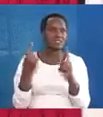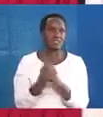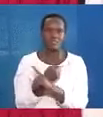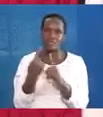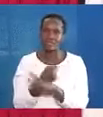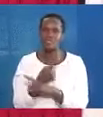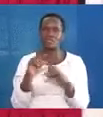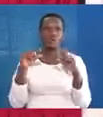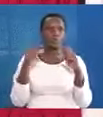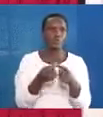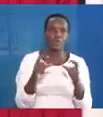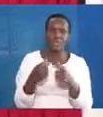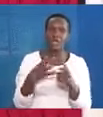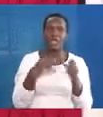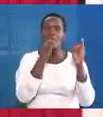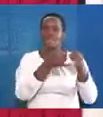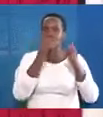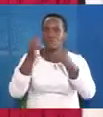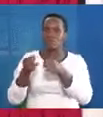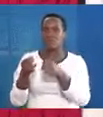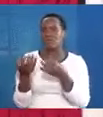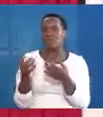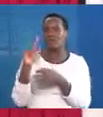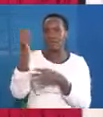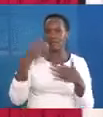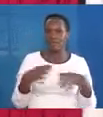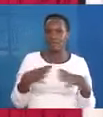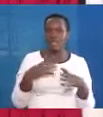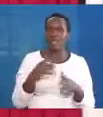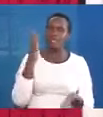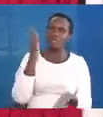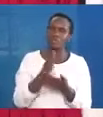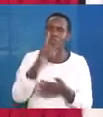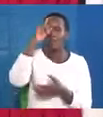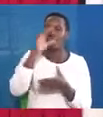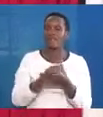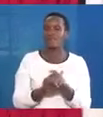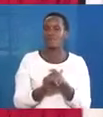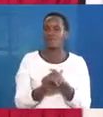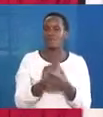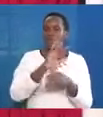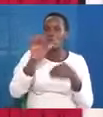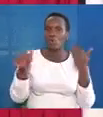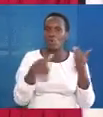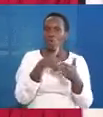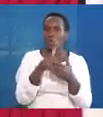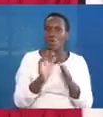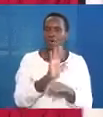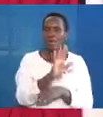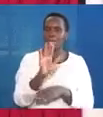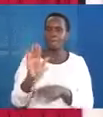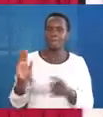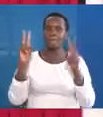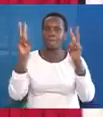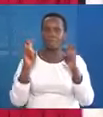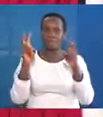groupings and individual Kenyans, and I truly believe that all their issues have